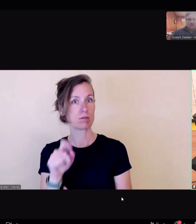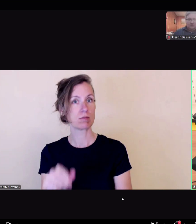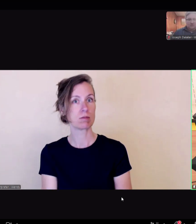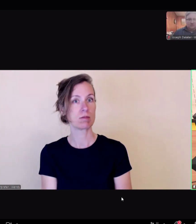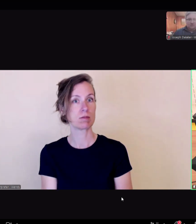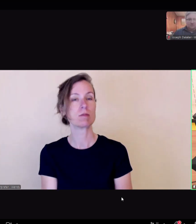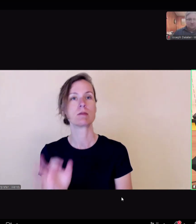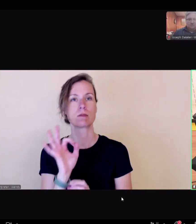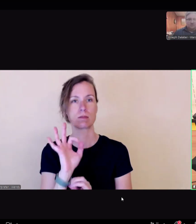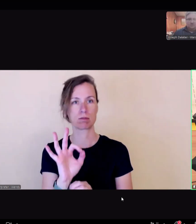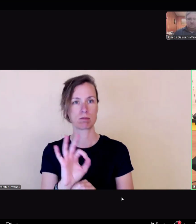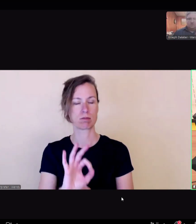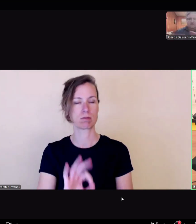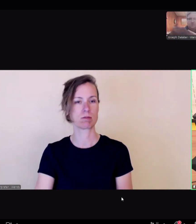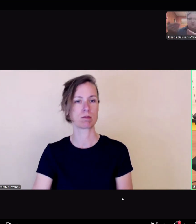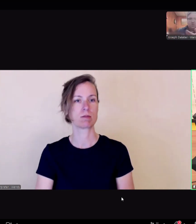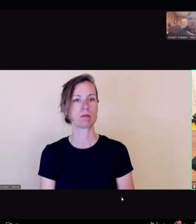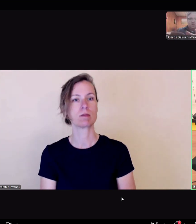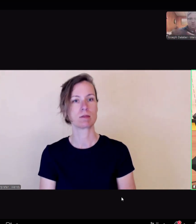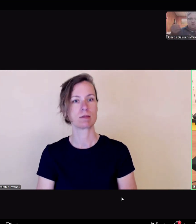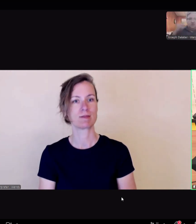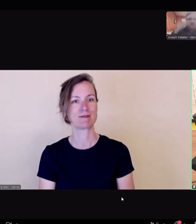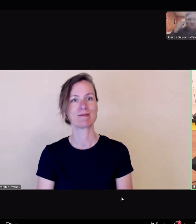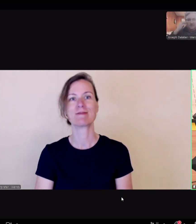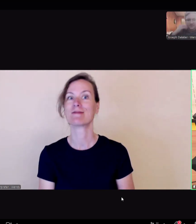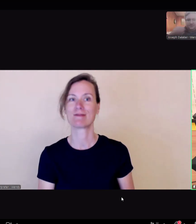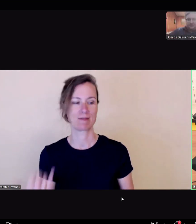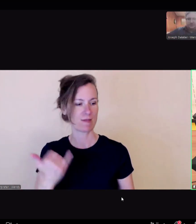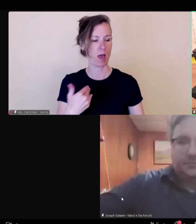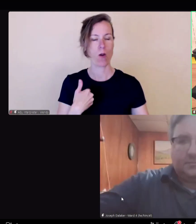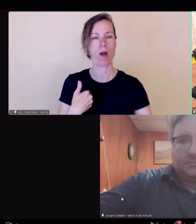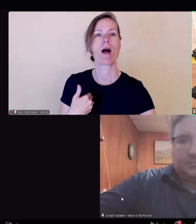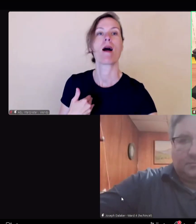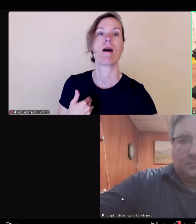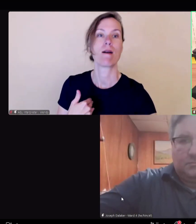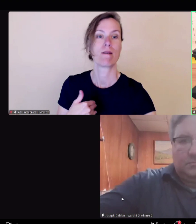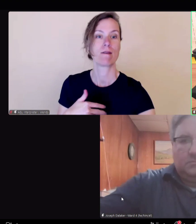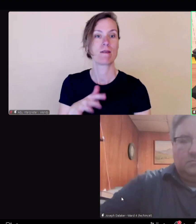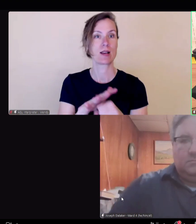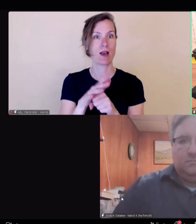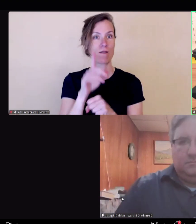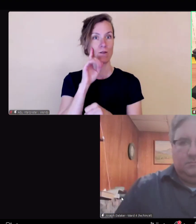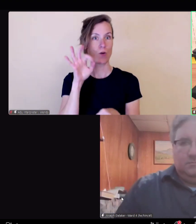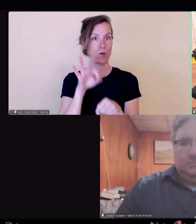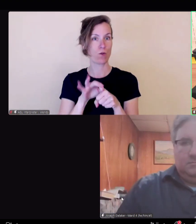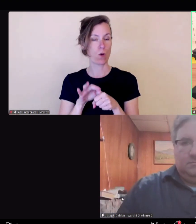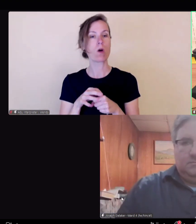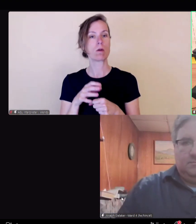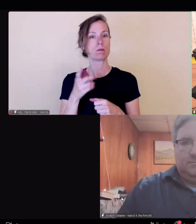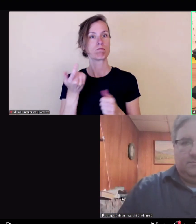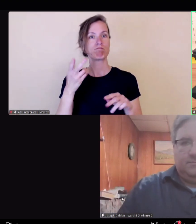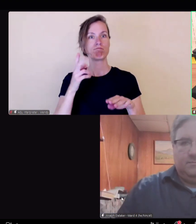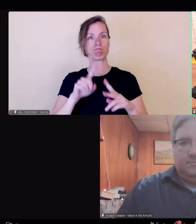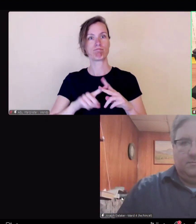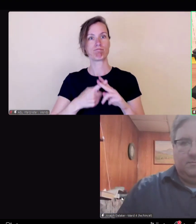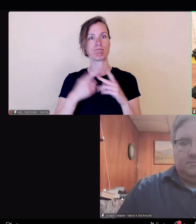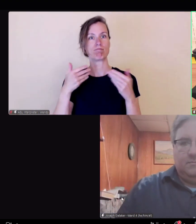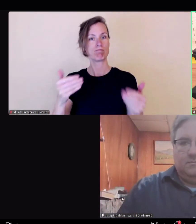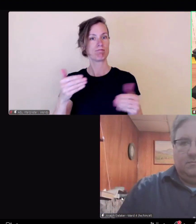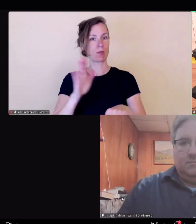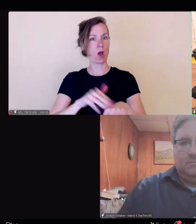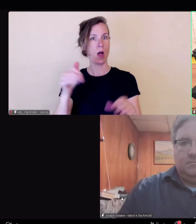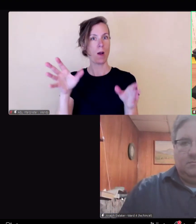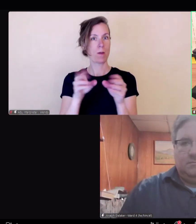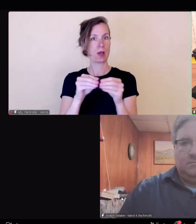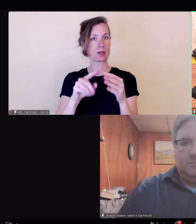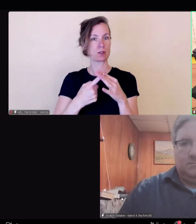Fantastic. We actually have quorum now, so we can get started. Calling this meeting to order. Councilmember from Ward 1.